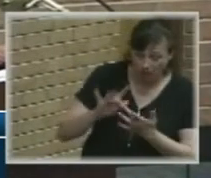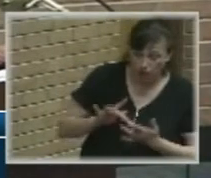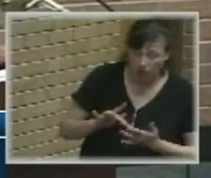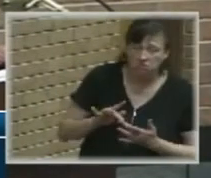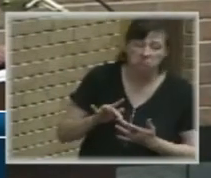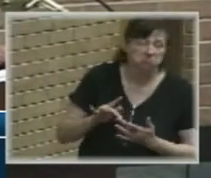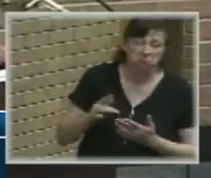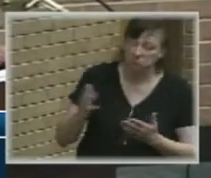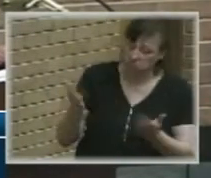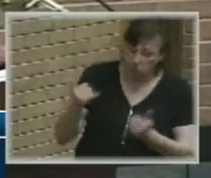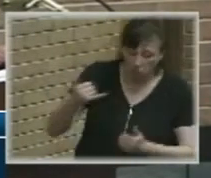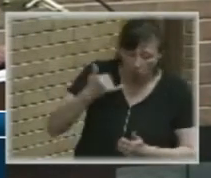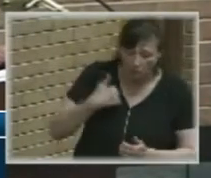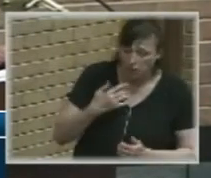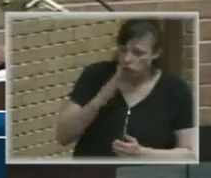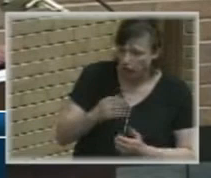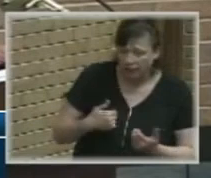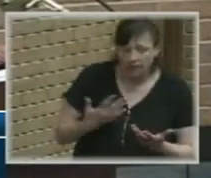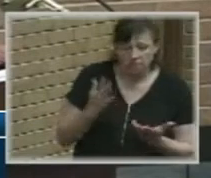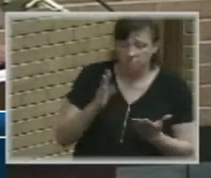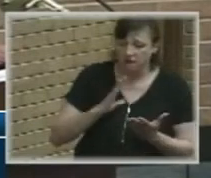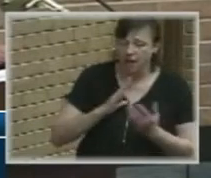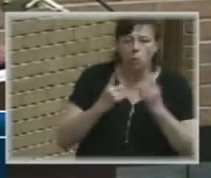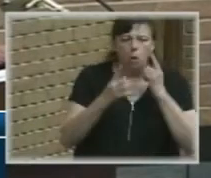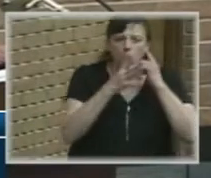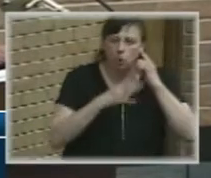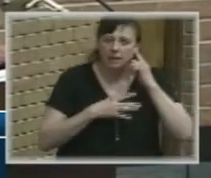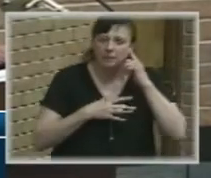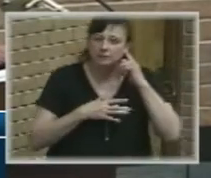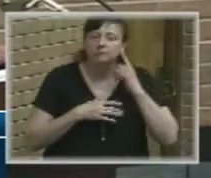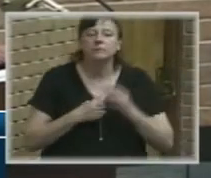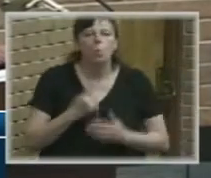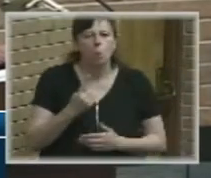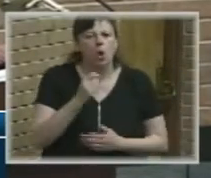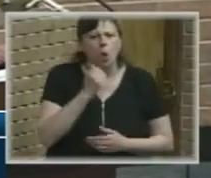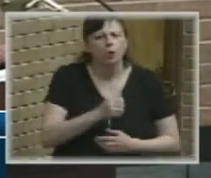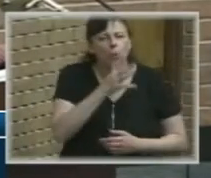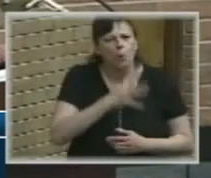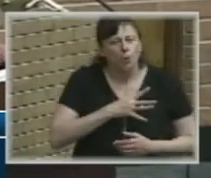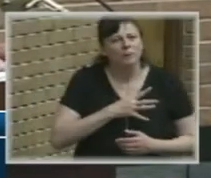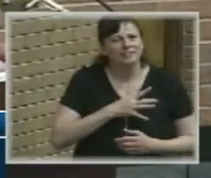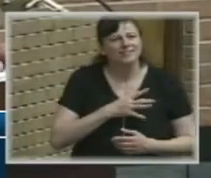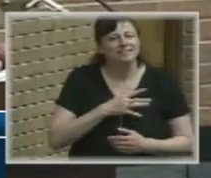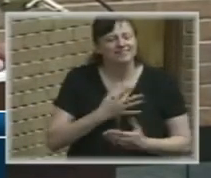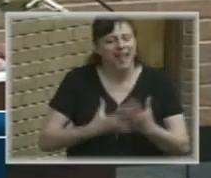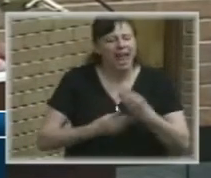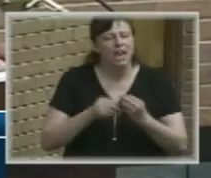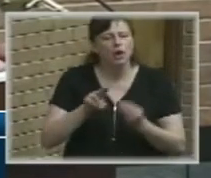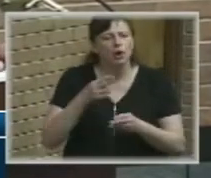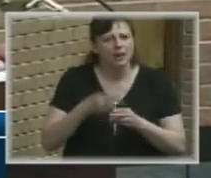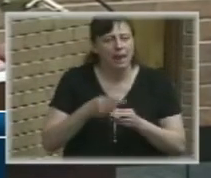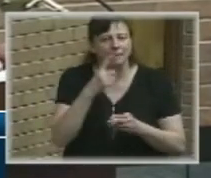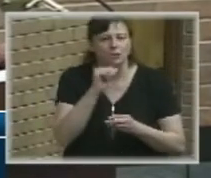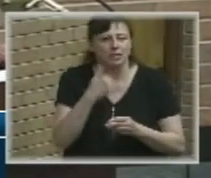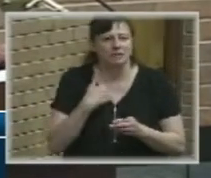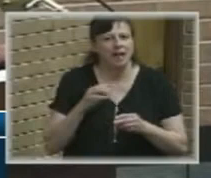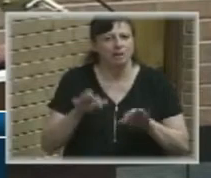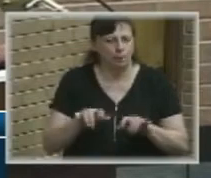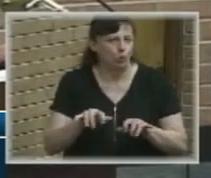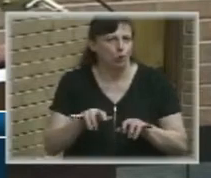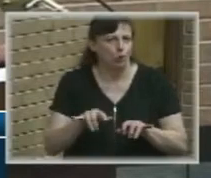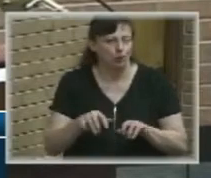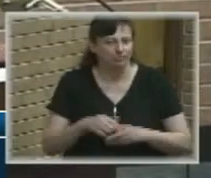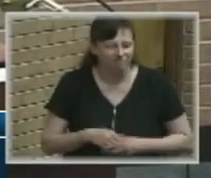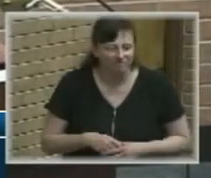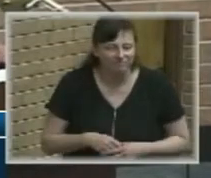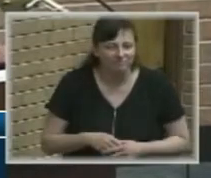to call me directly. And I would add, one lady, a senior citizen, called me and asked me to add her name because she didn't have a computer.